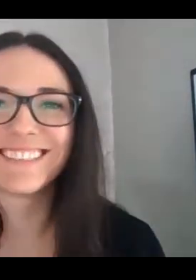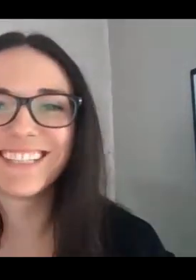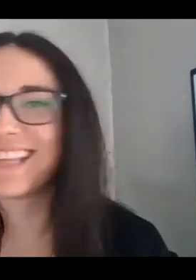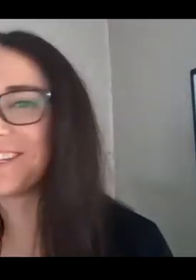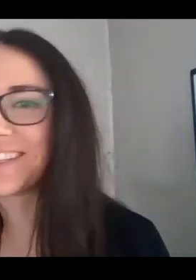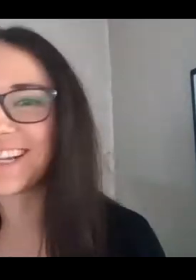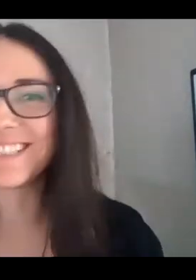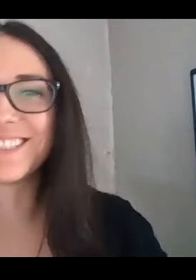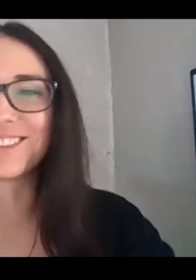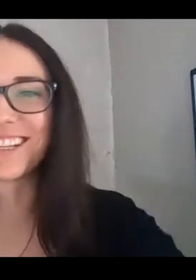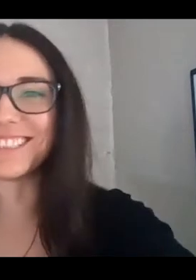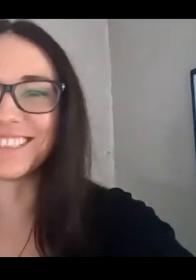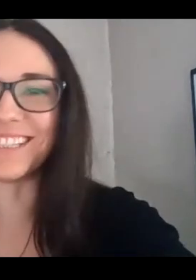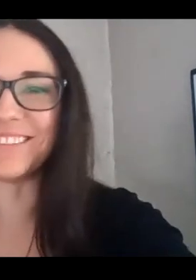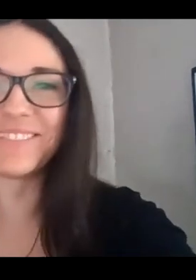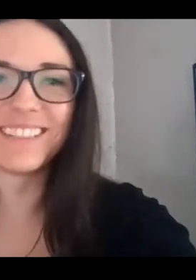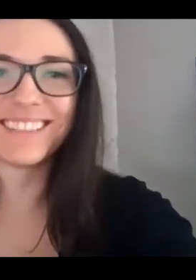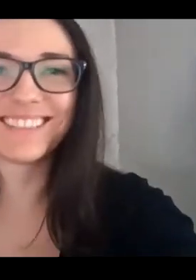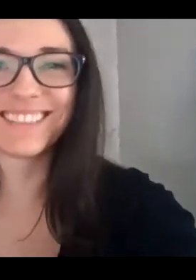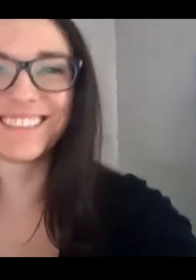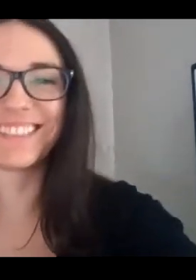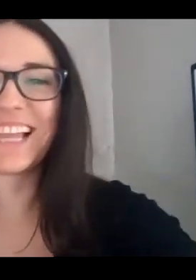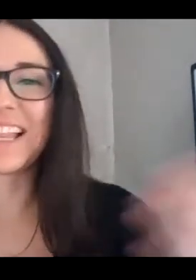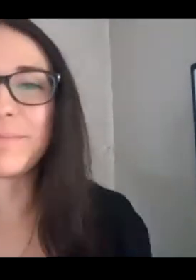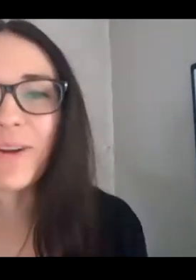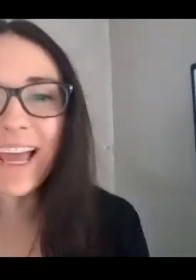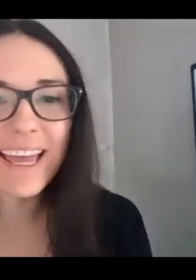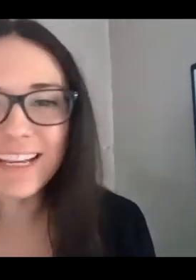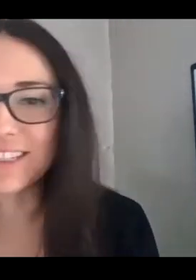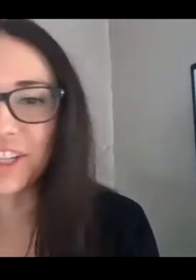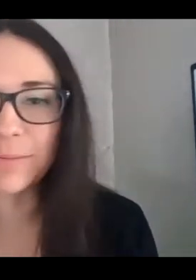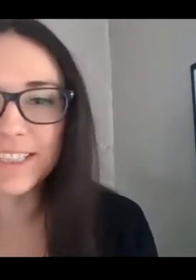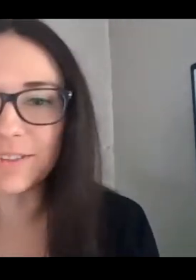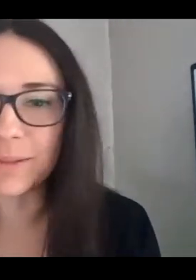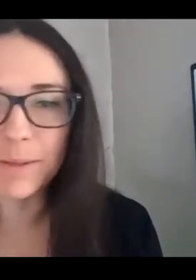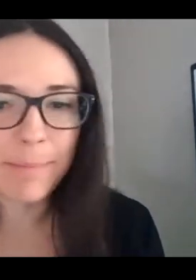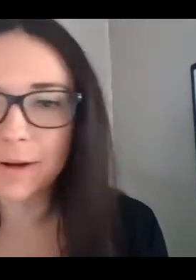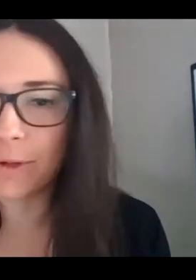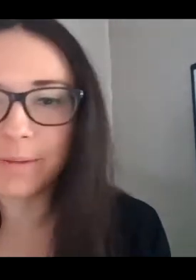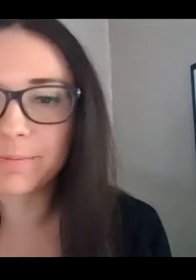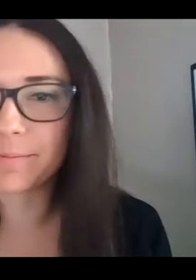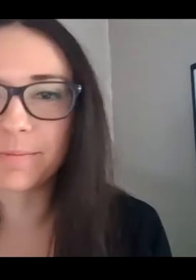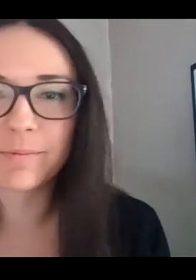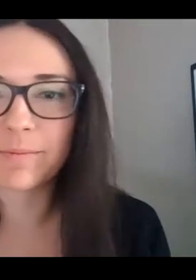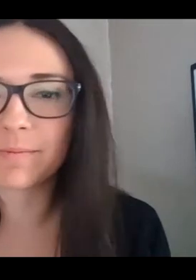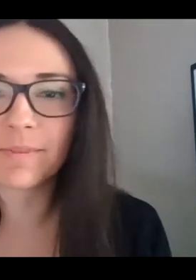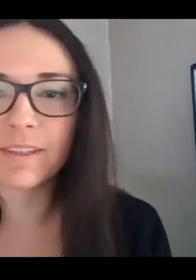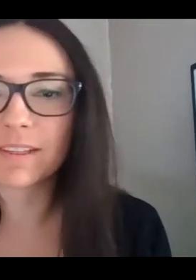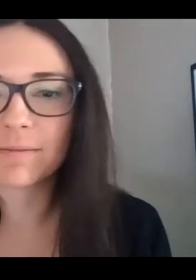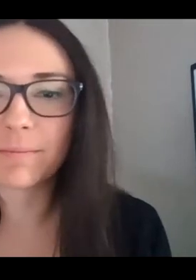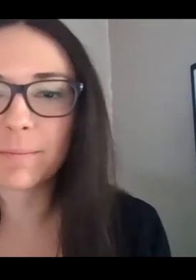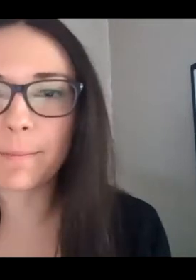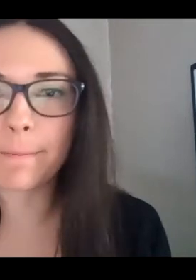Hello. Thank you for the nice introduction, Steve. Let me go ahead and share my screen with my PowerPoint.